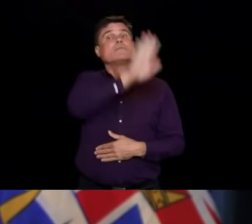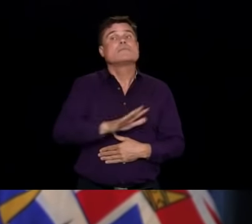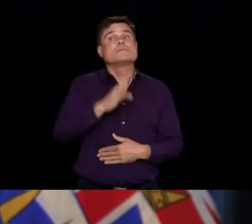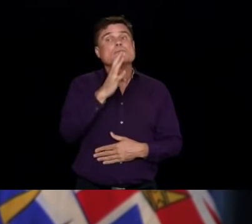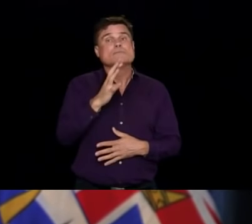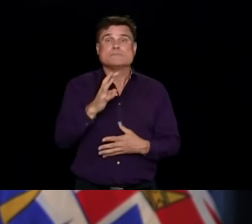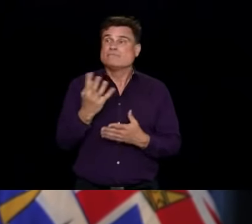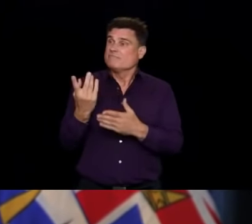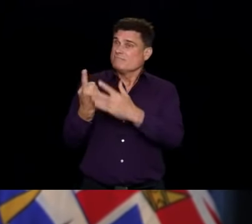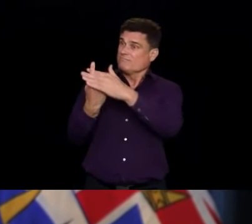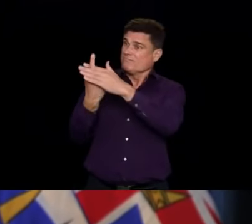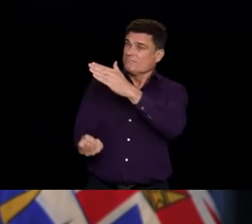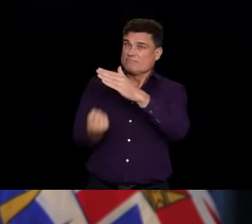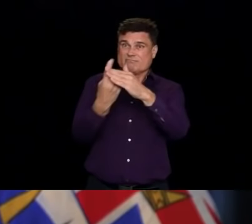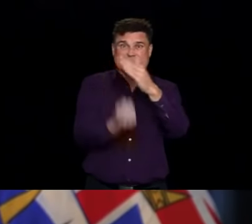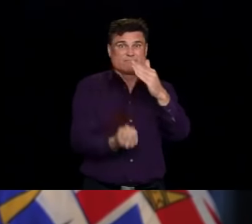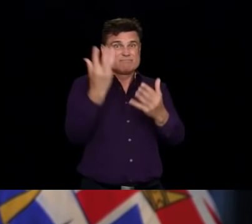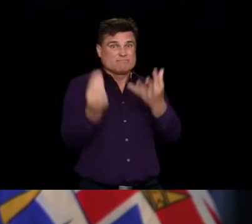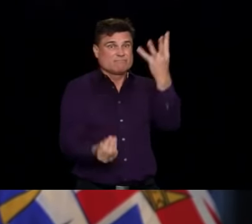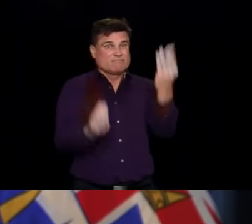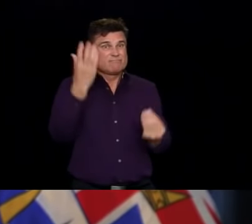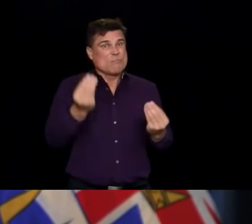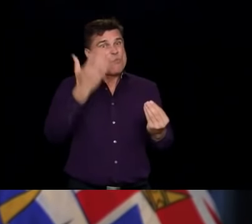BC. We have